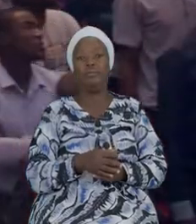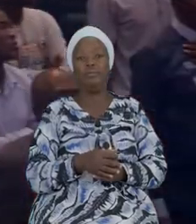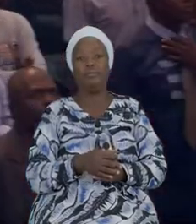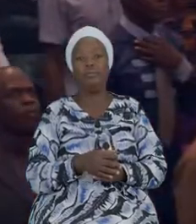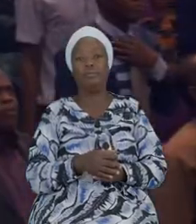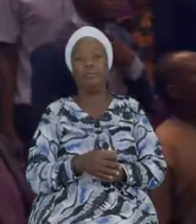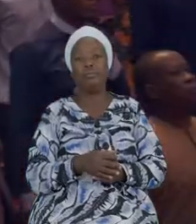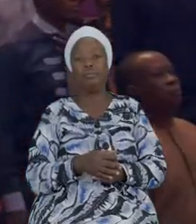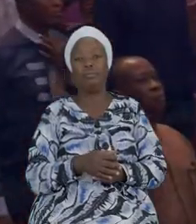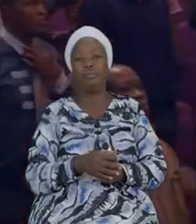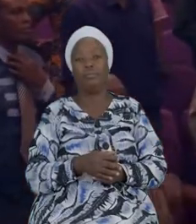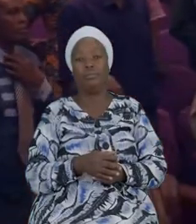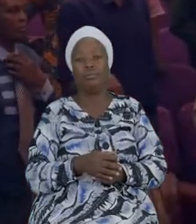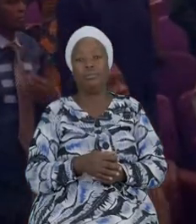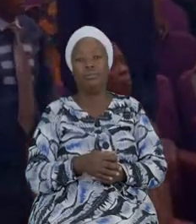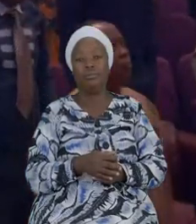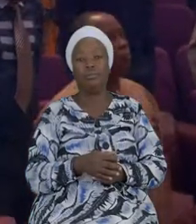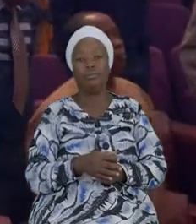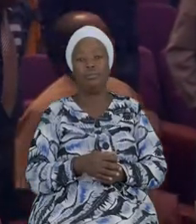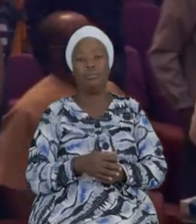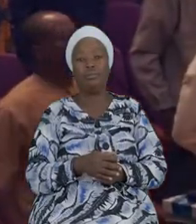Pastor, our Father in the Lord, you are welcome, sir.